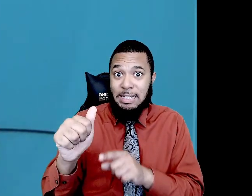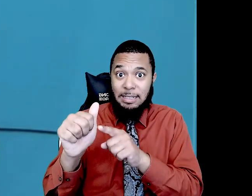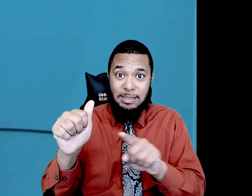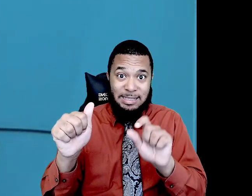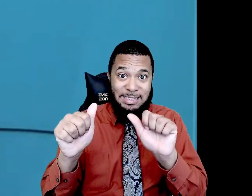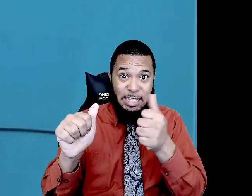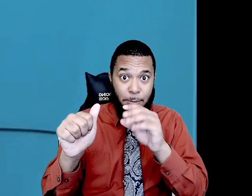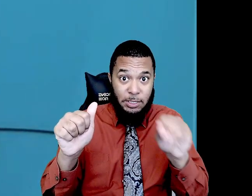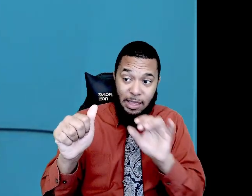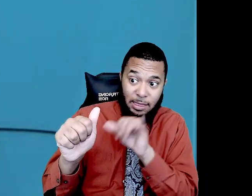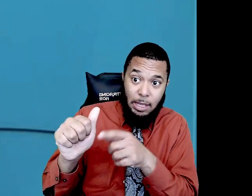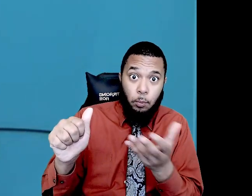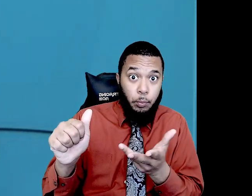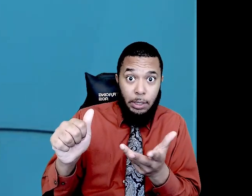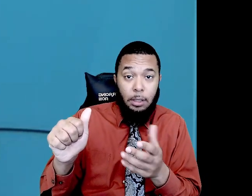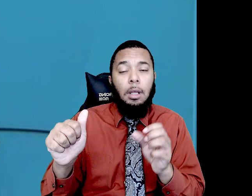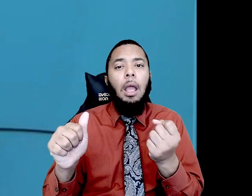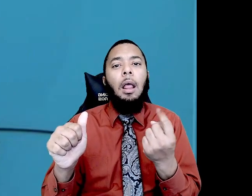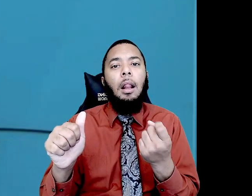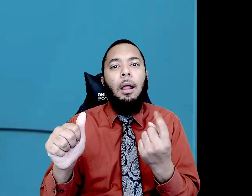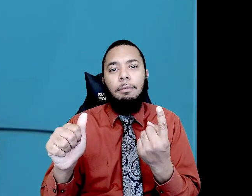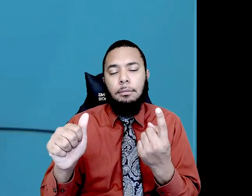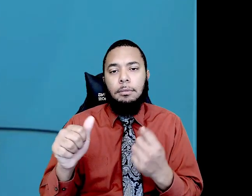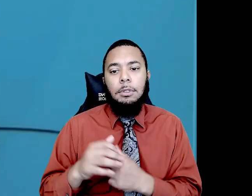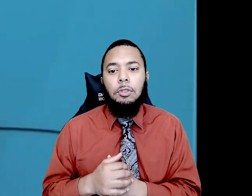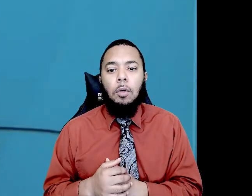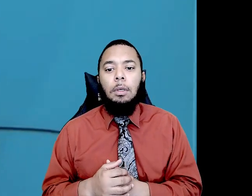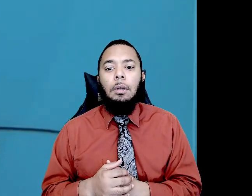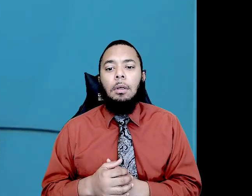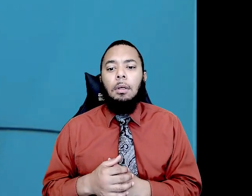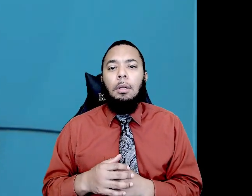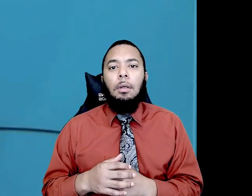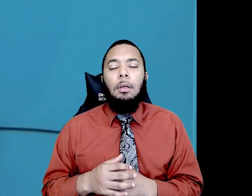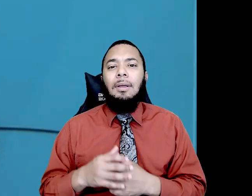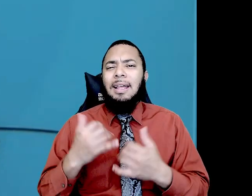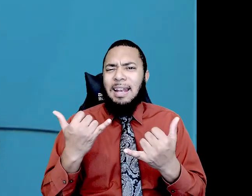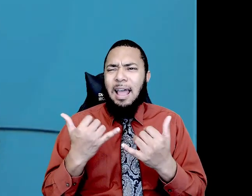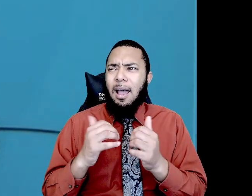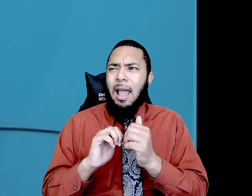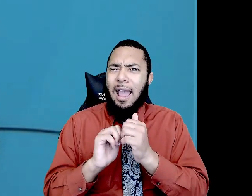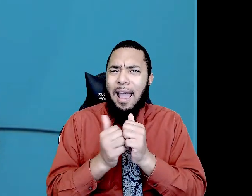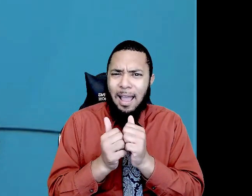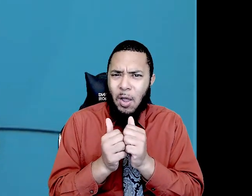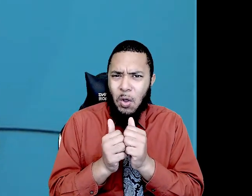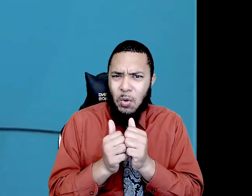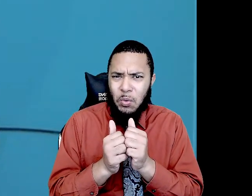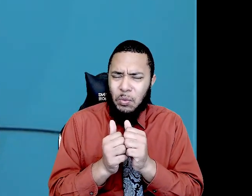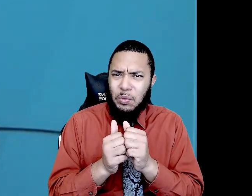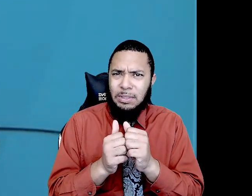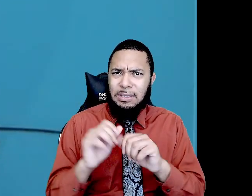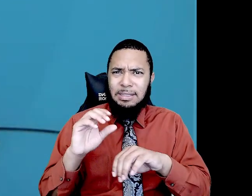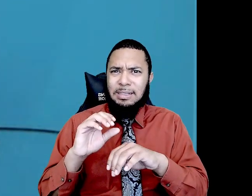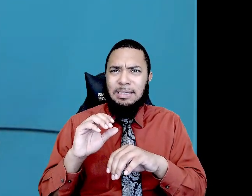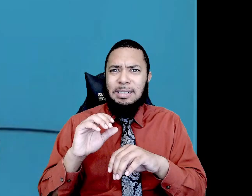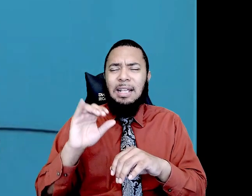into effect. If we were not compounding our money, we would just be here at